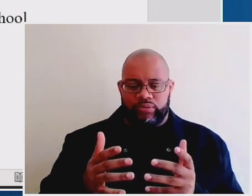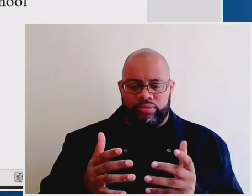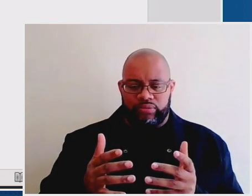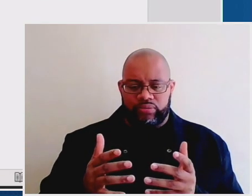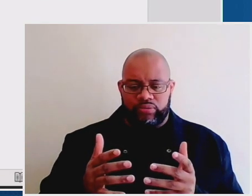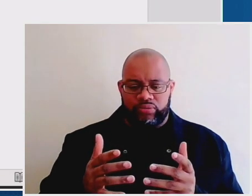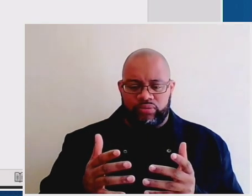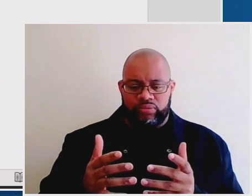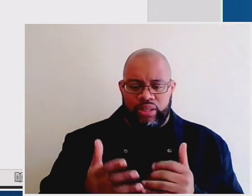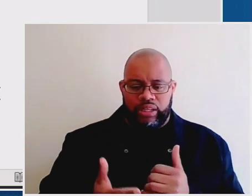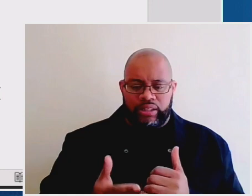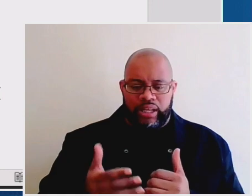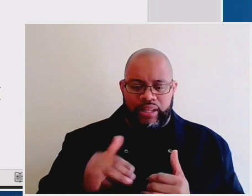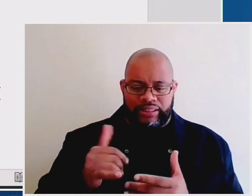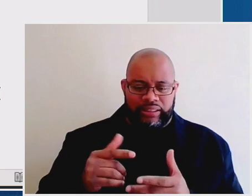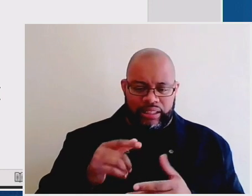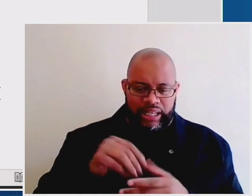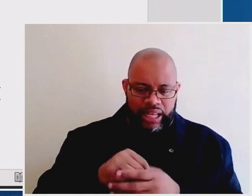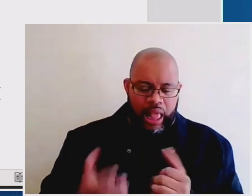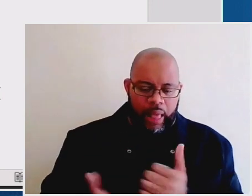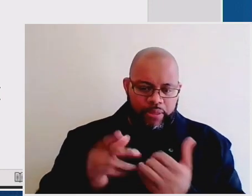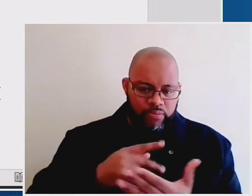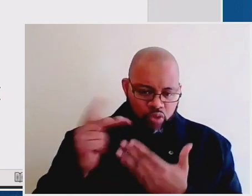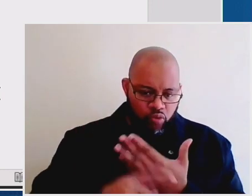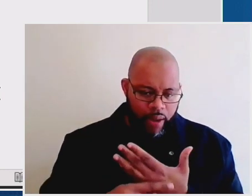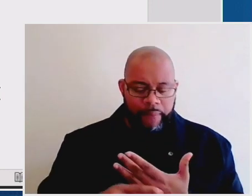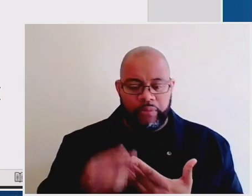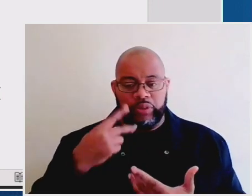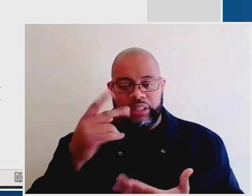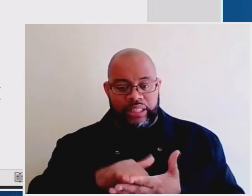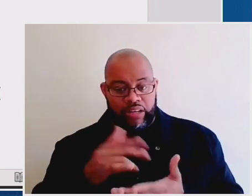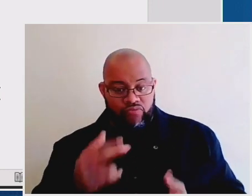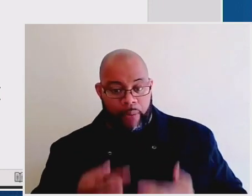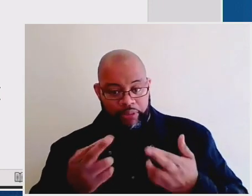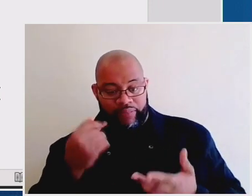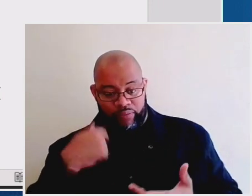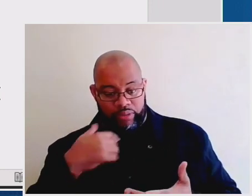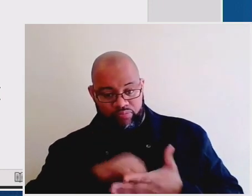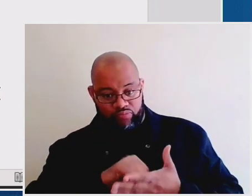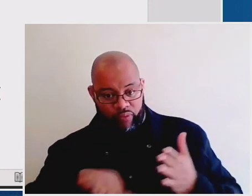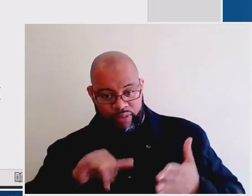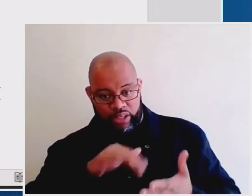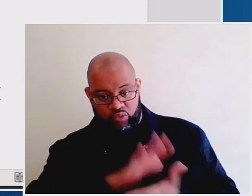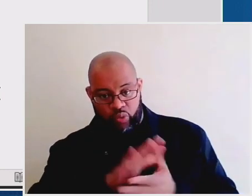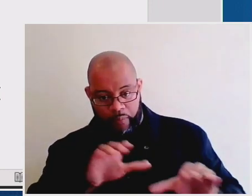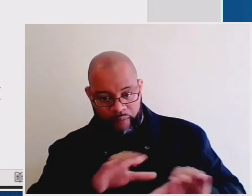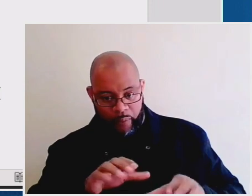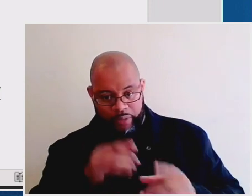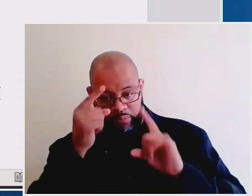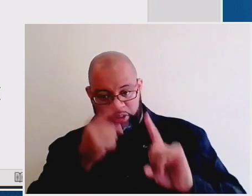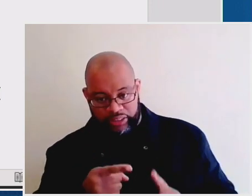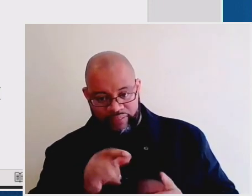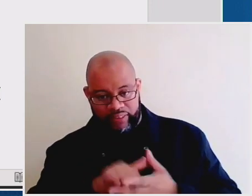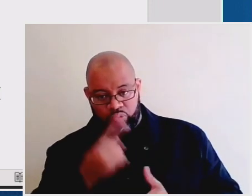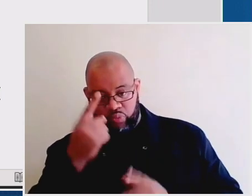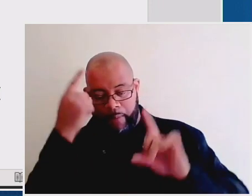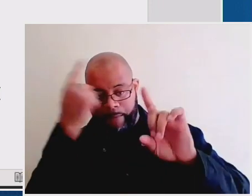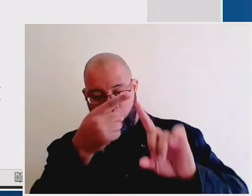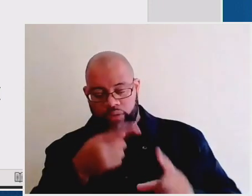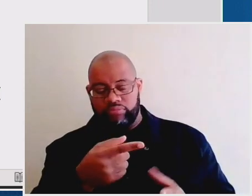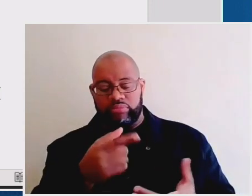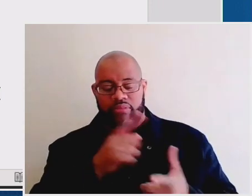And then, as you can see, the recommendation was if we take that out, the academic performance objective, which is 1 point, then